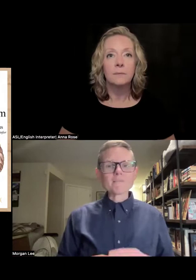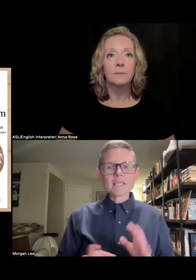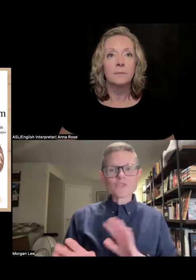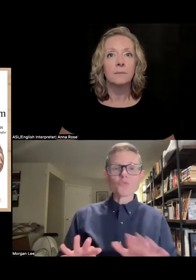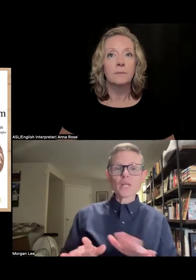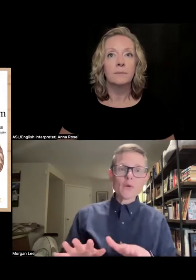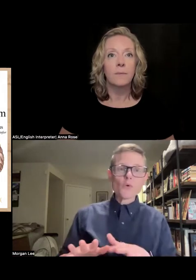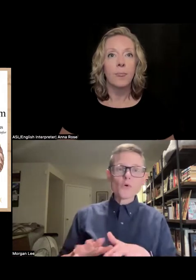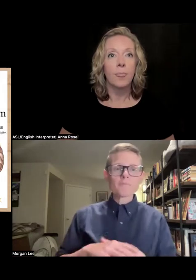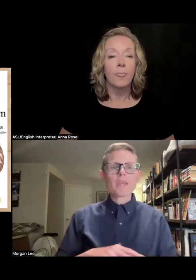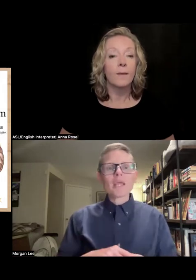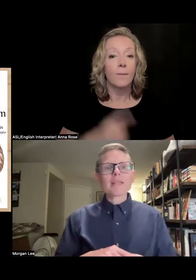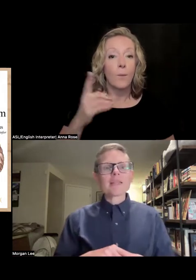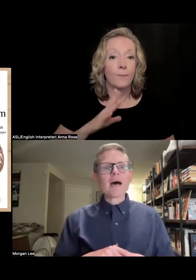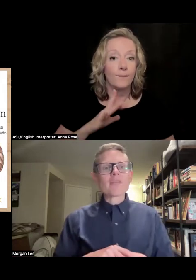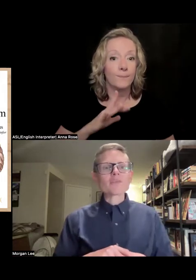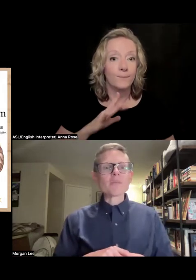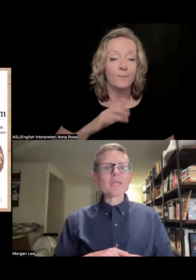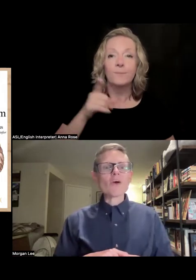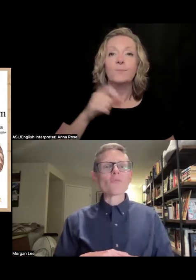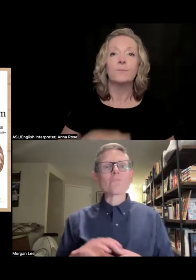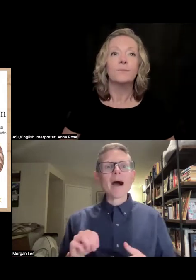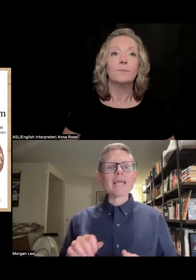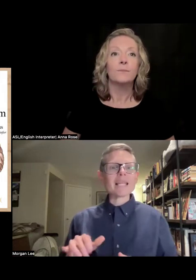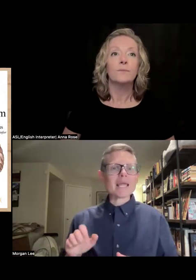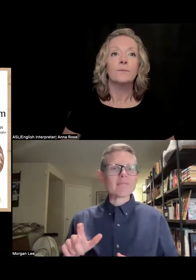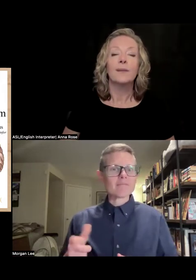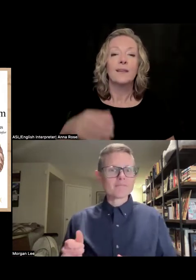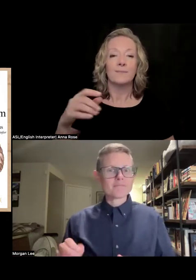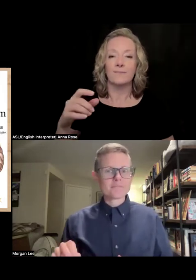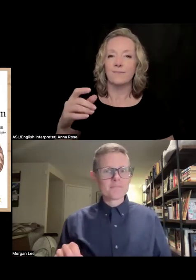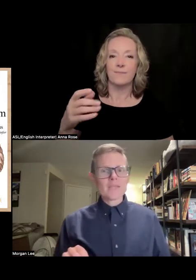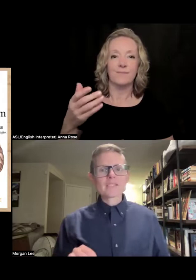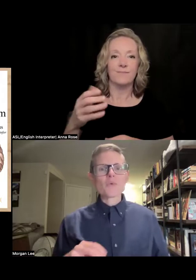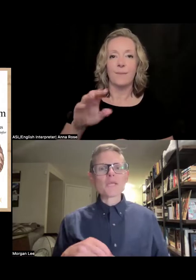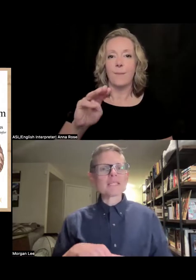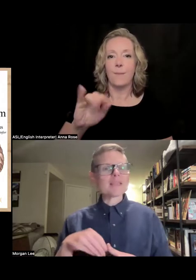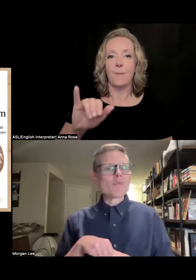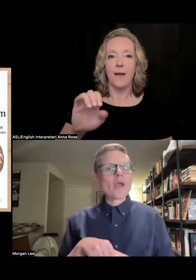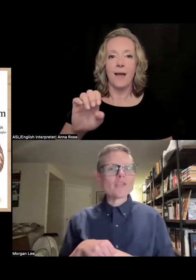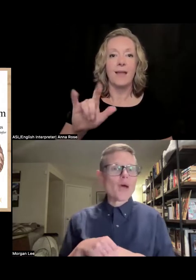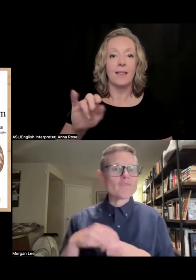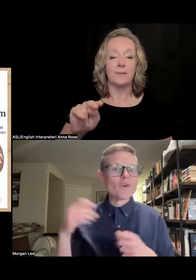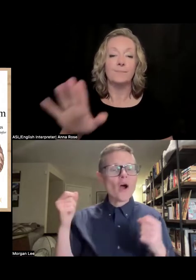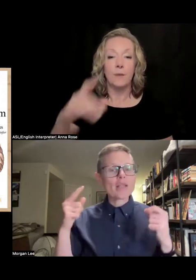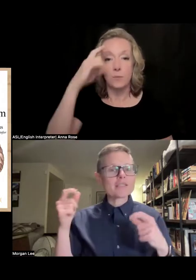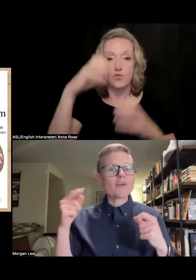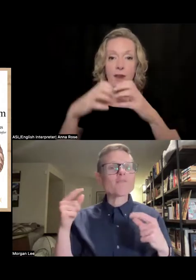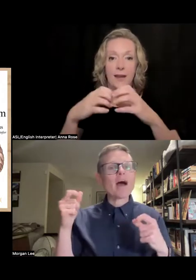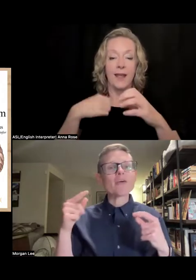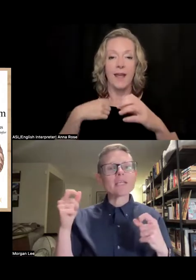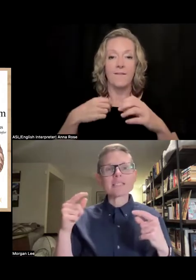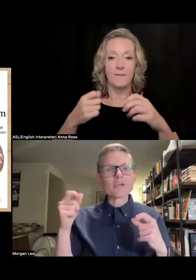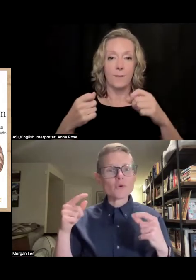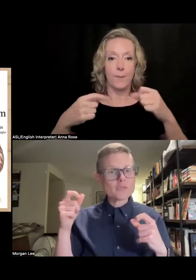And something that's really cool, there's something called myelin. So inside the brain, you have neurons that